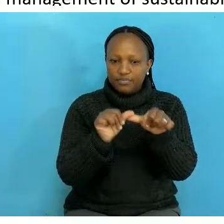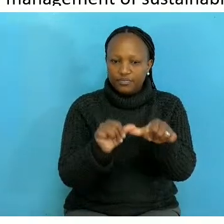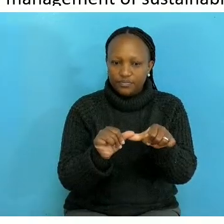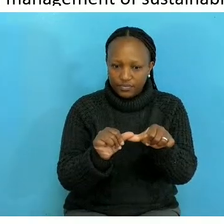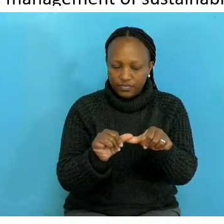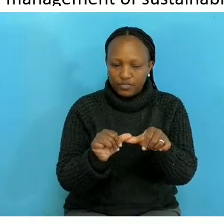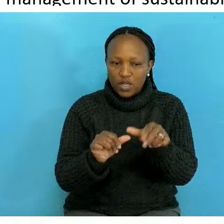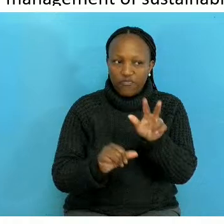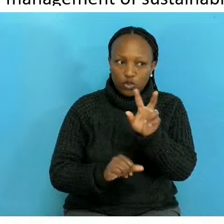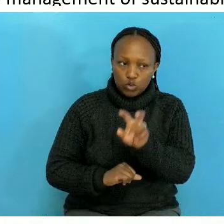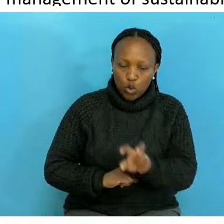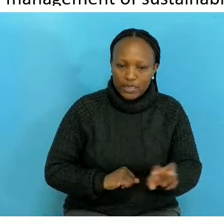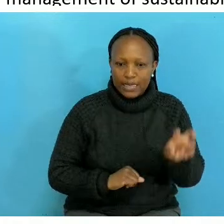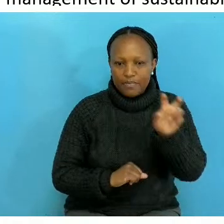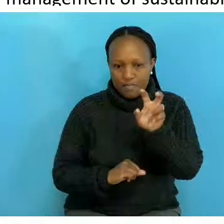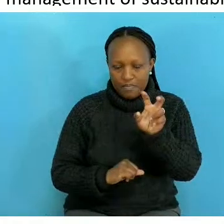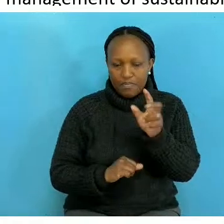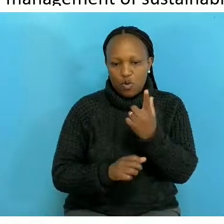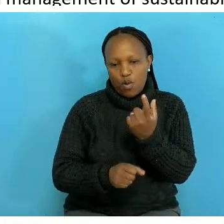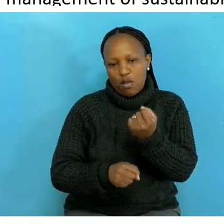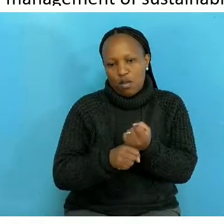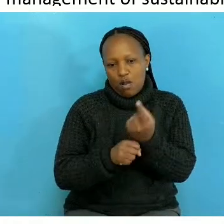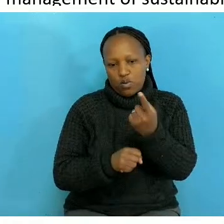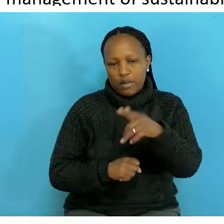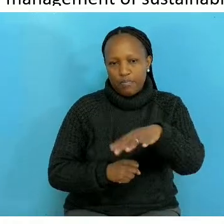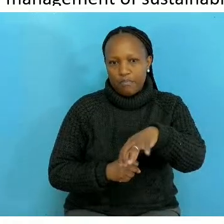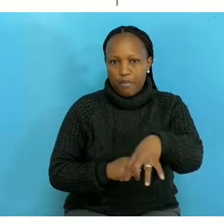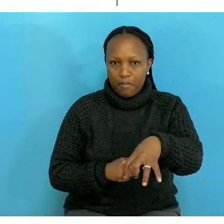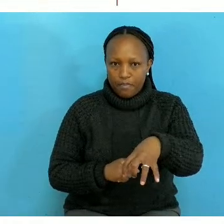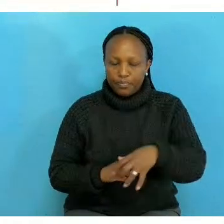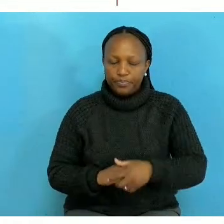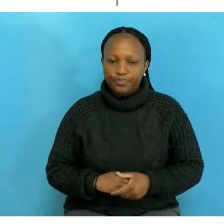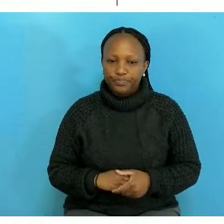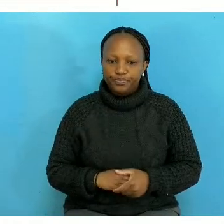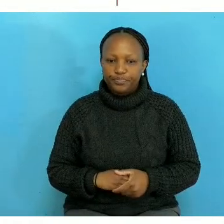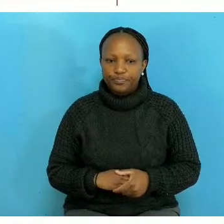thriving tourism sector within Gauteng province.